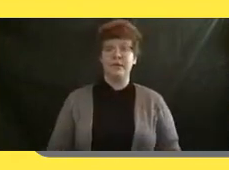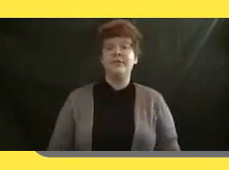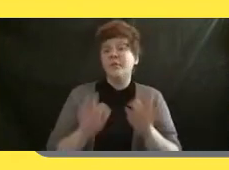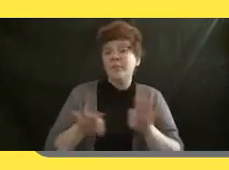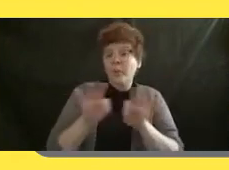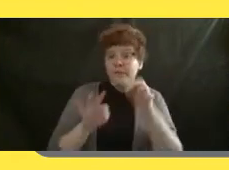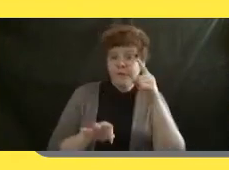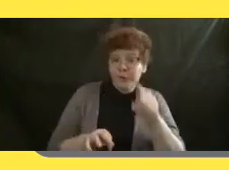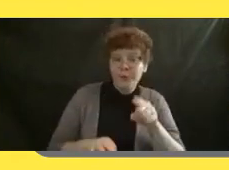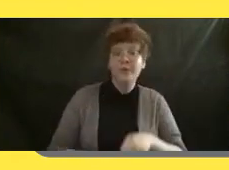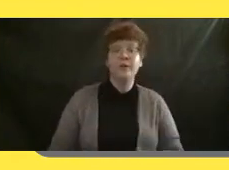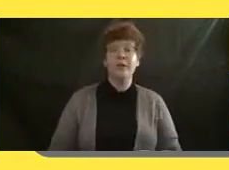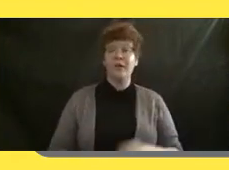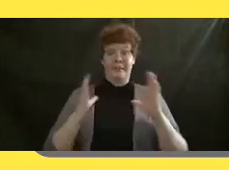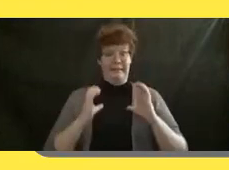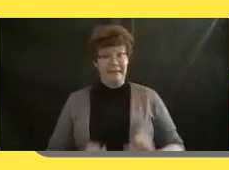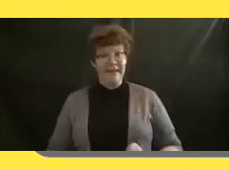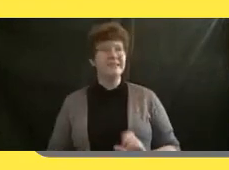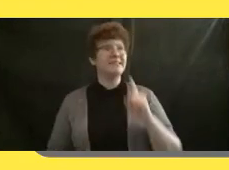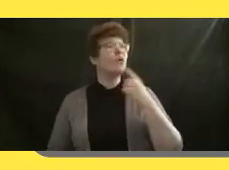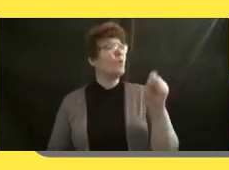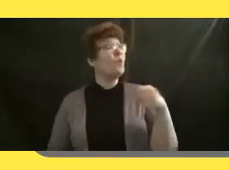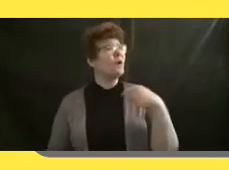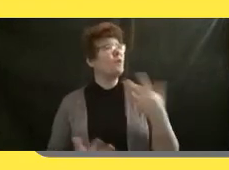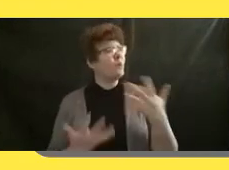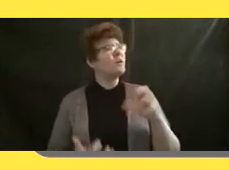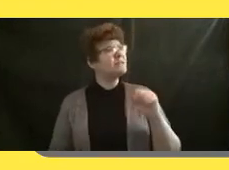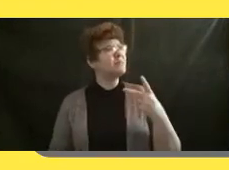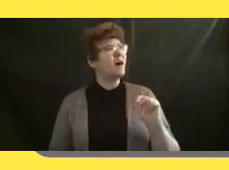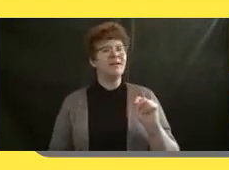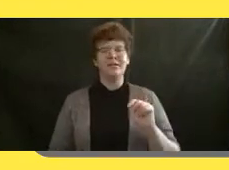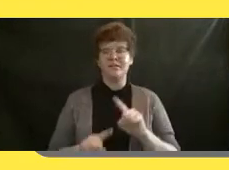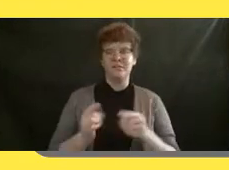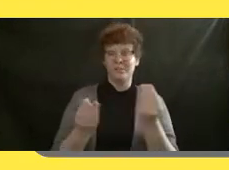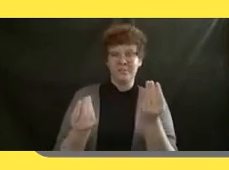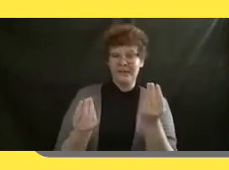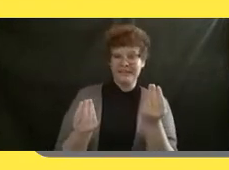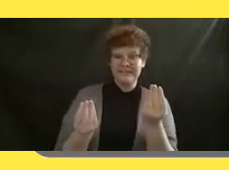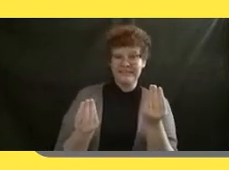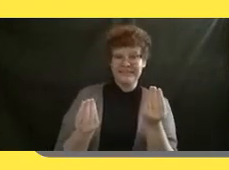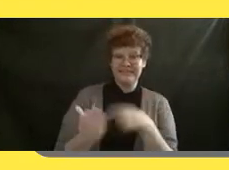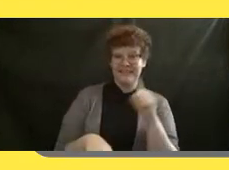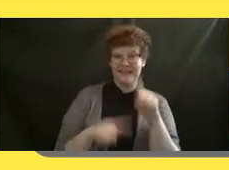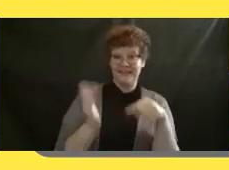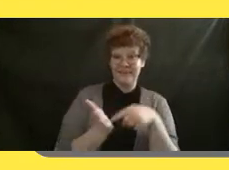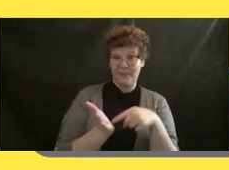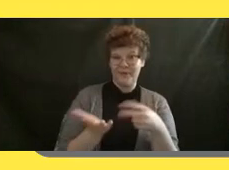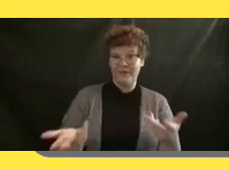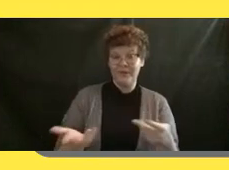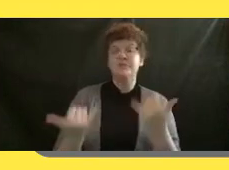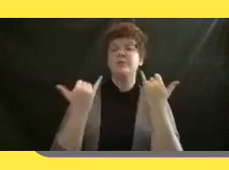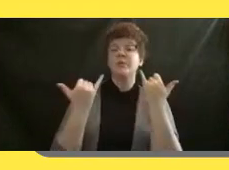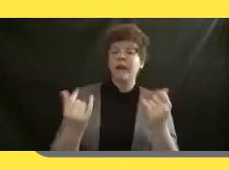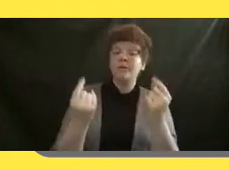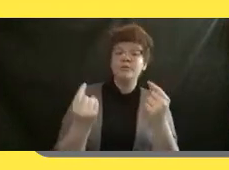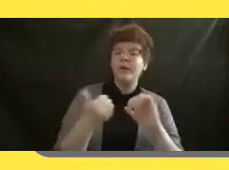can do is you can convert these colors to CMYK. And to do that, we're gonna go ahead